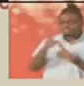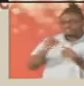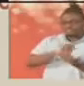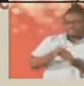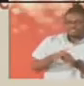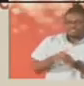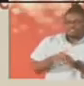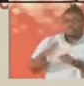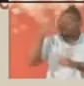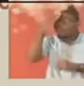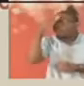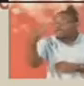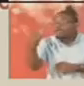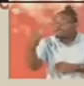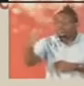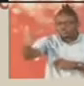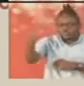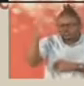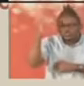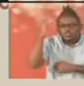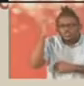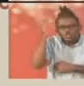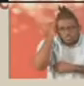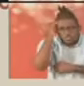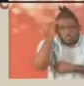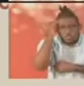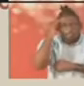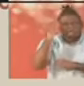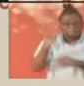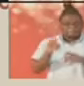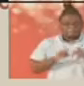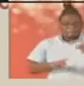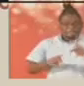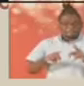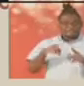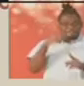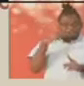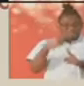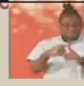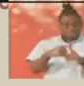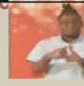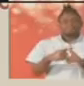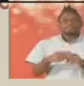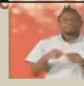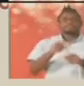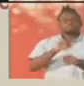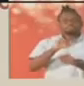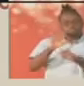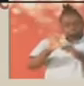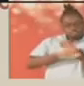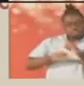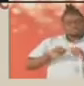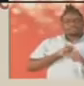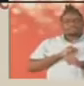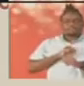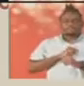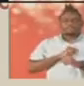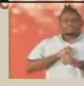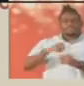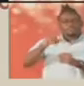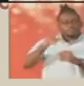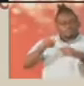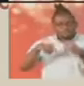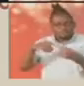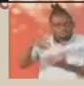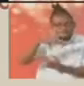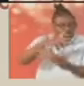course, they know the status of the person. It is the rest of us when we are in public or gathering with others, we don't know their status,